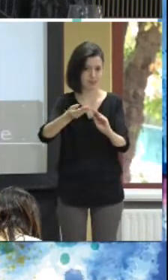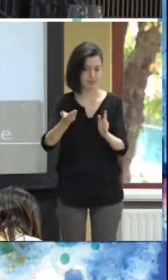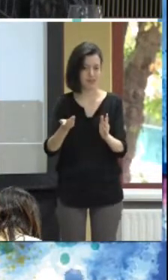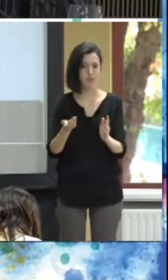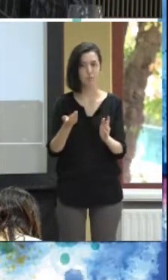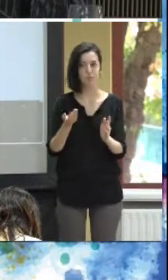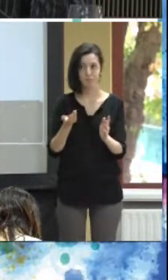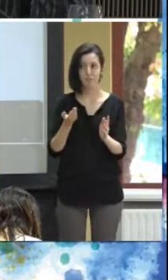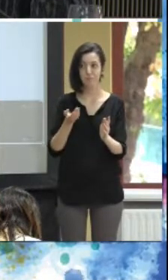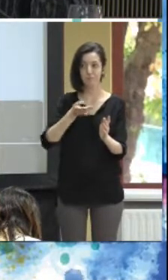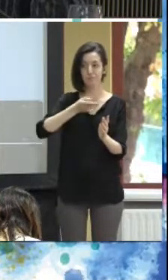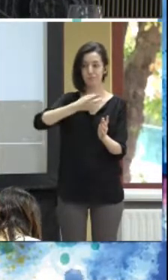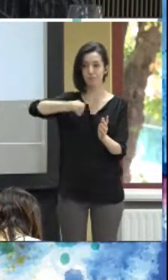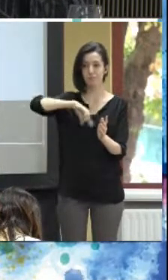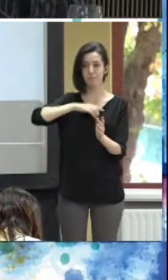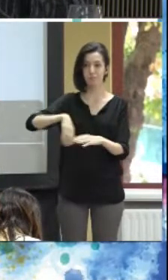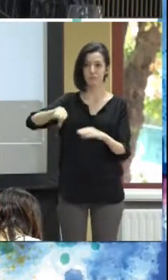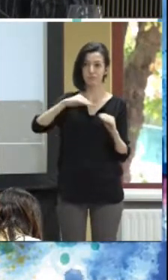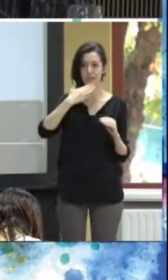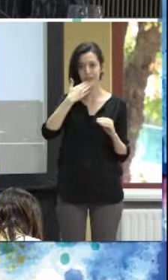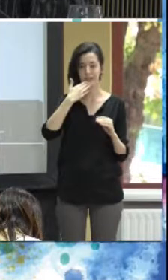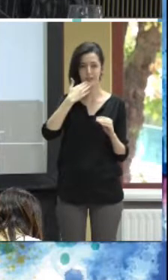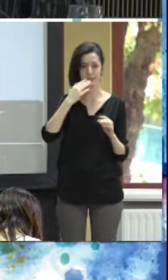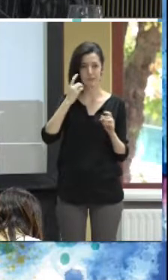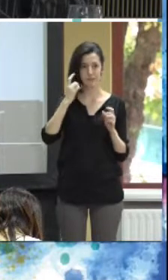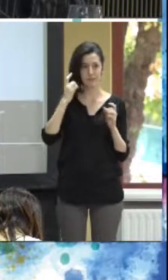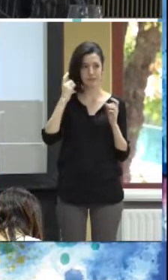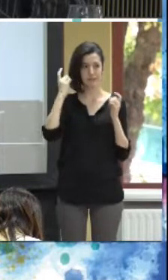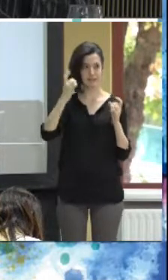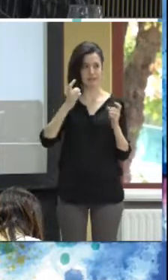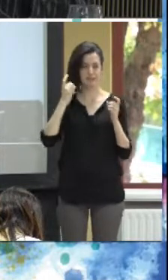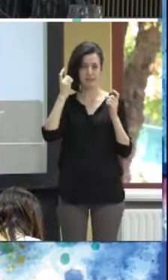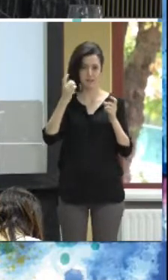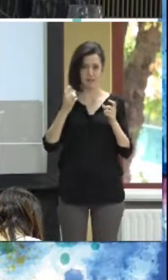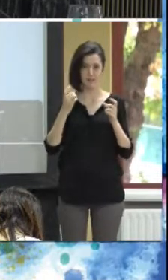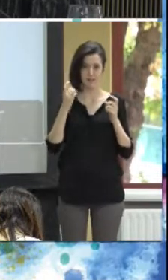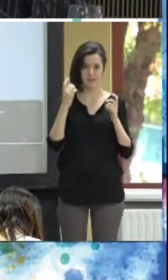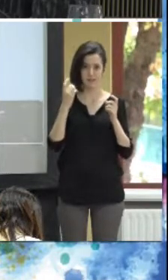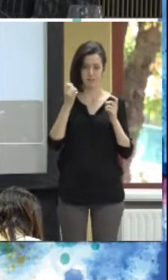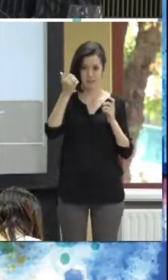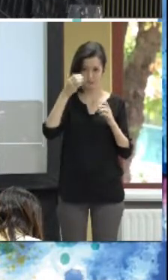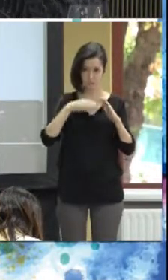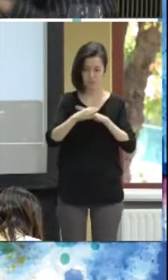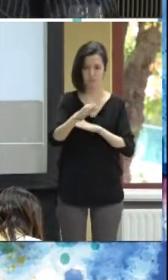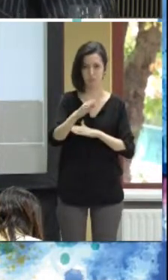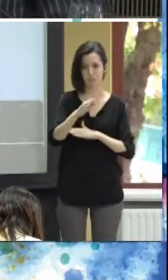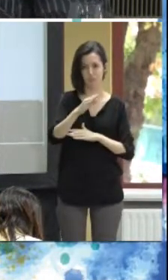a little bit more of an accessibility and an autonomous experience of cultural life. Thank you very much.